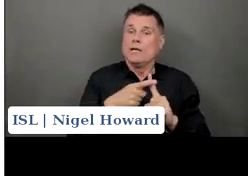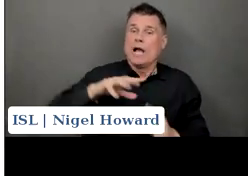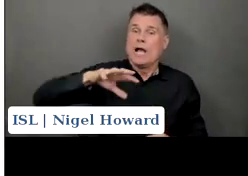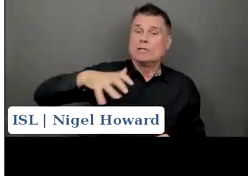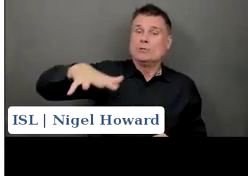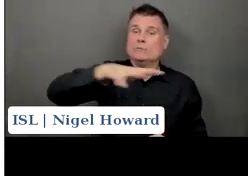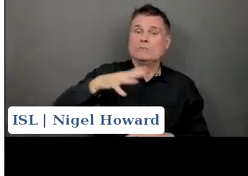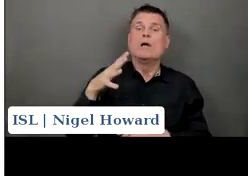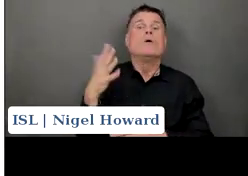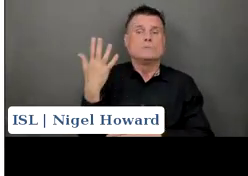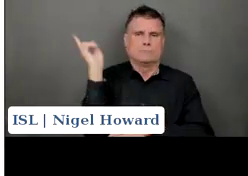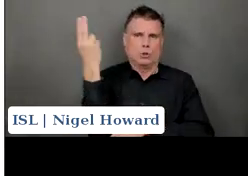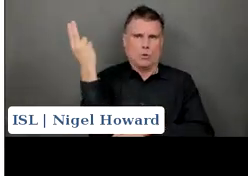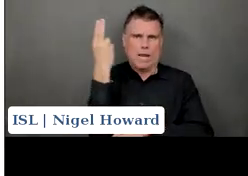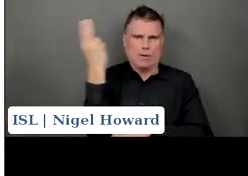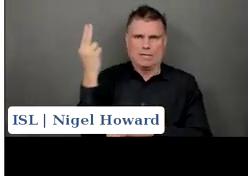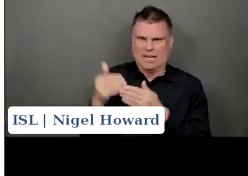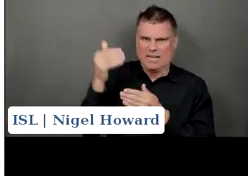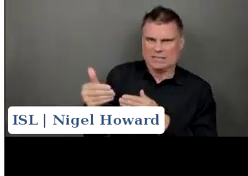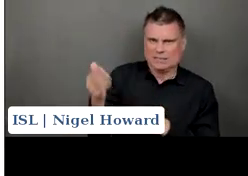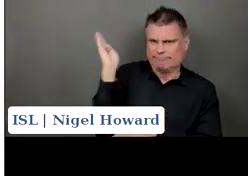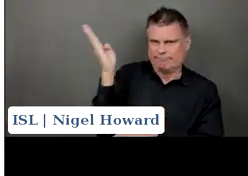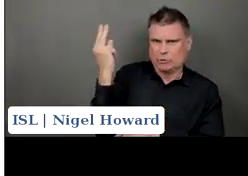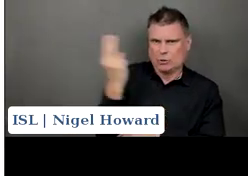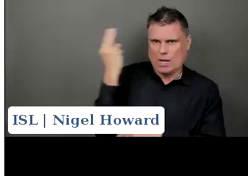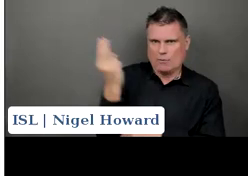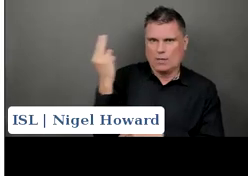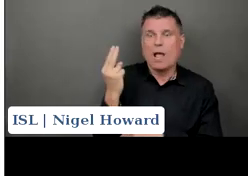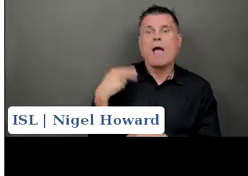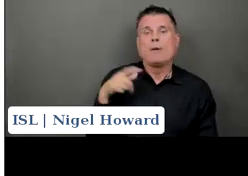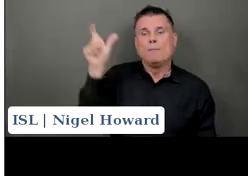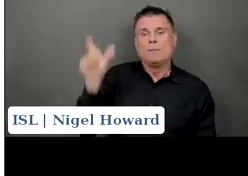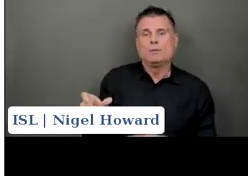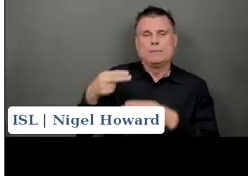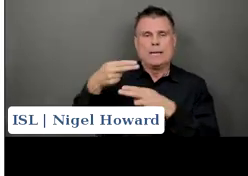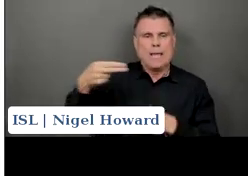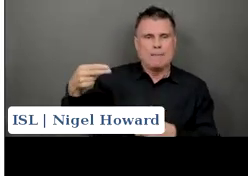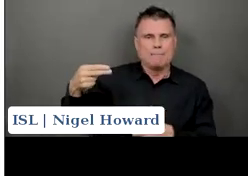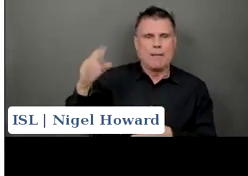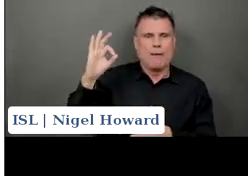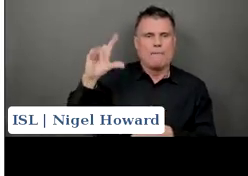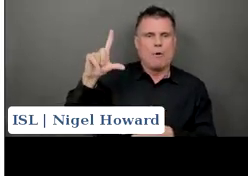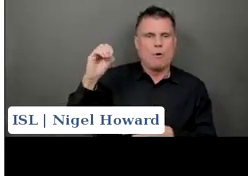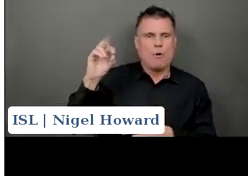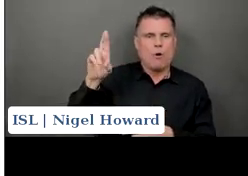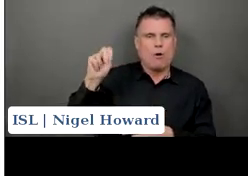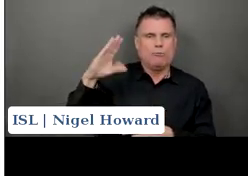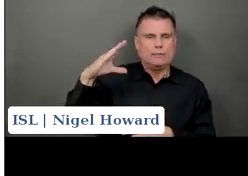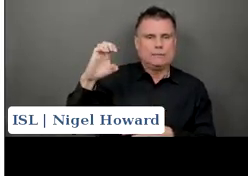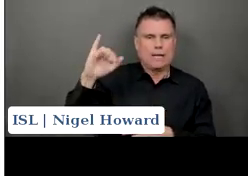Dr. Florencia Krall from Uruguay. She's the director of the National Care Authority.